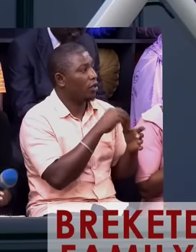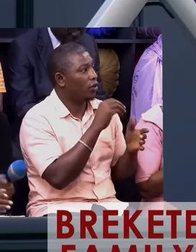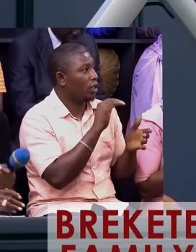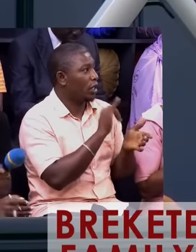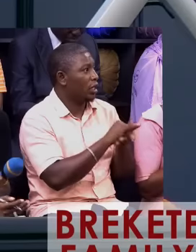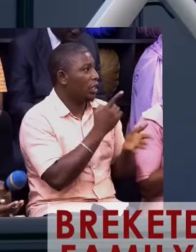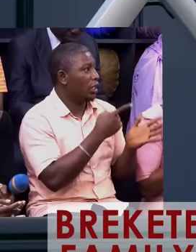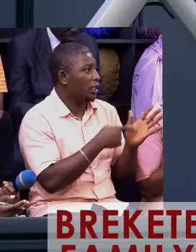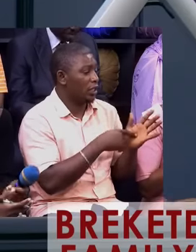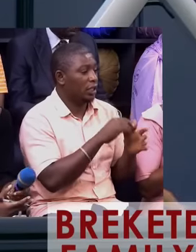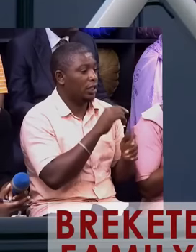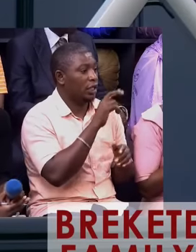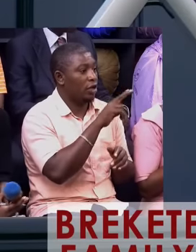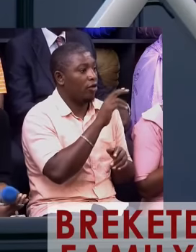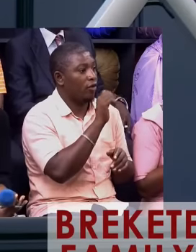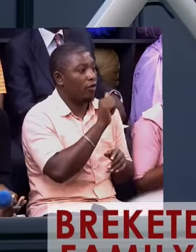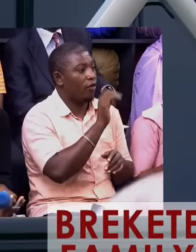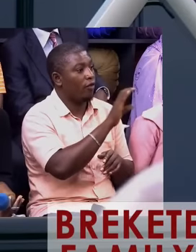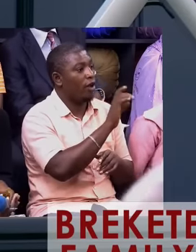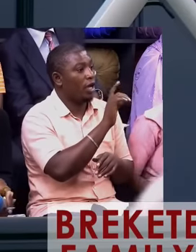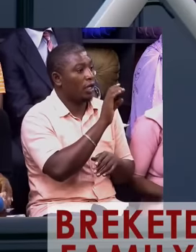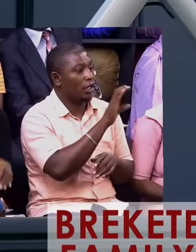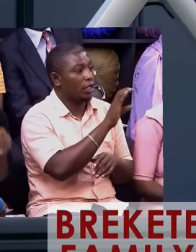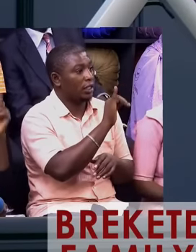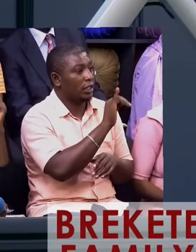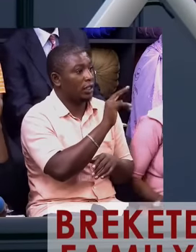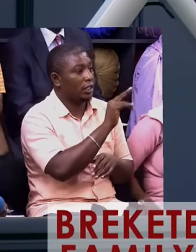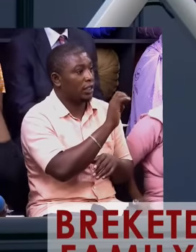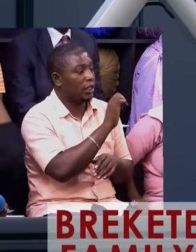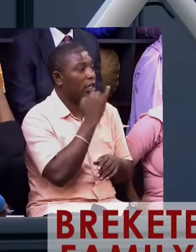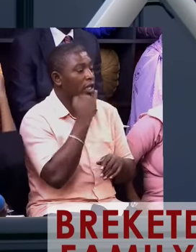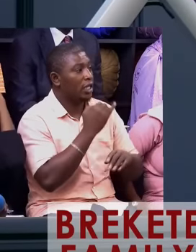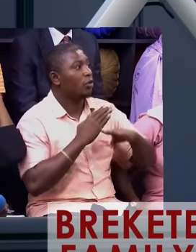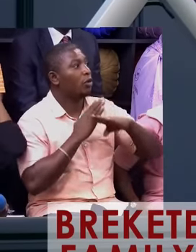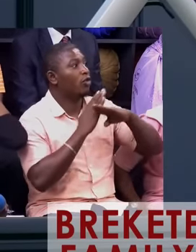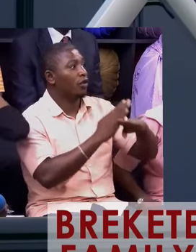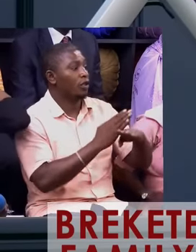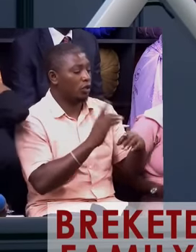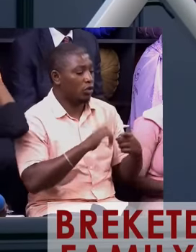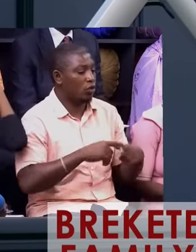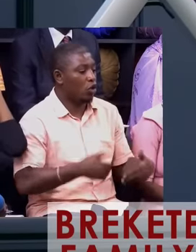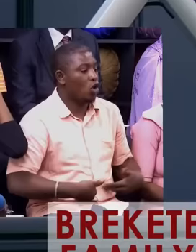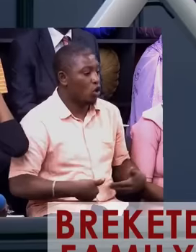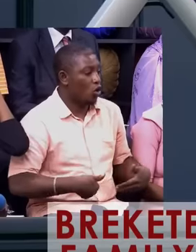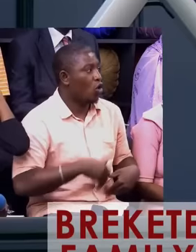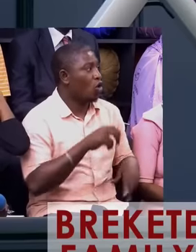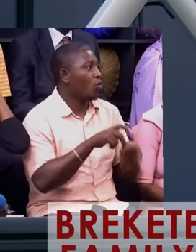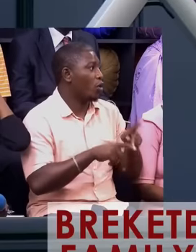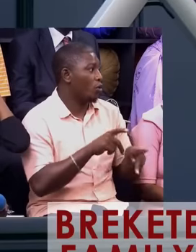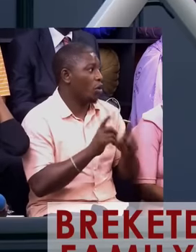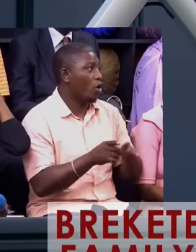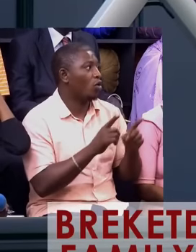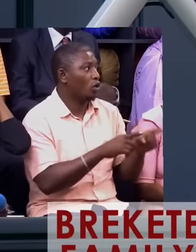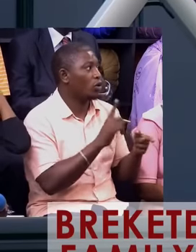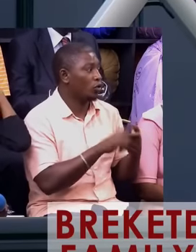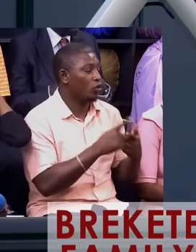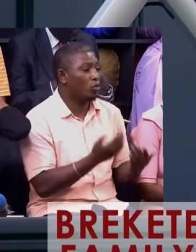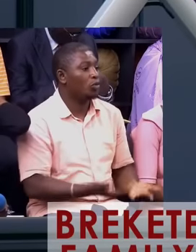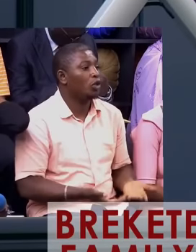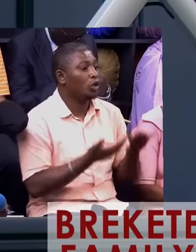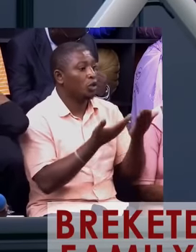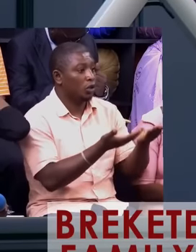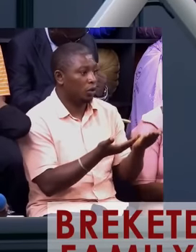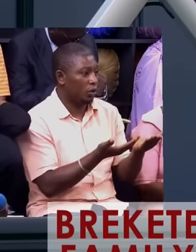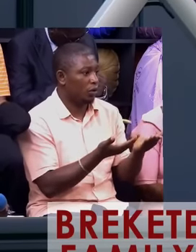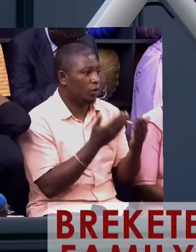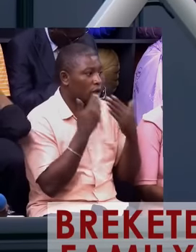vaccine when be see now prevention e go be to to young people according to presentation they make for